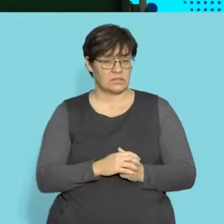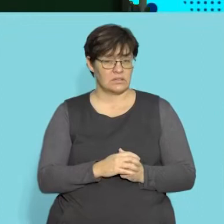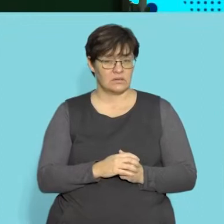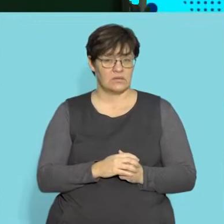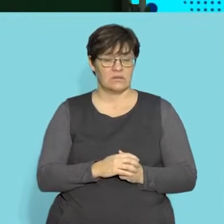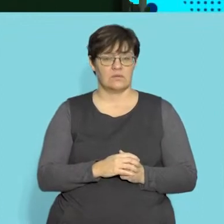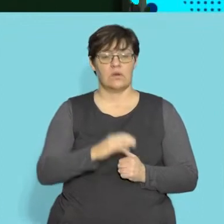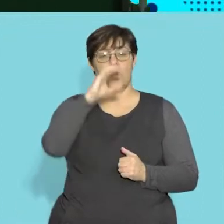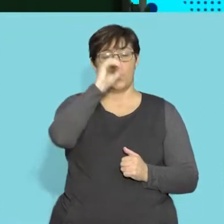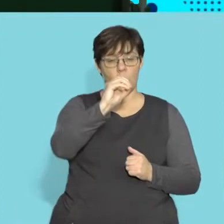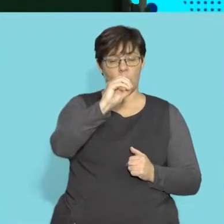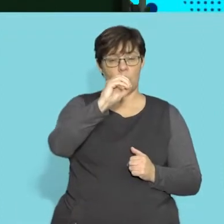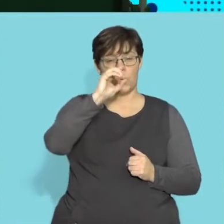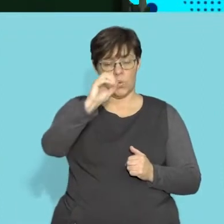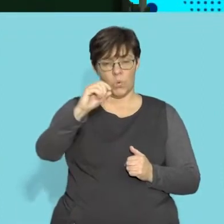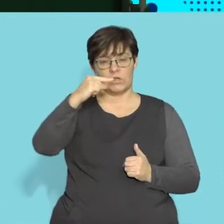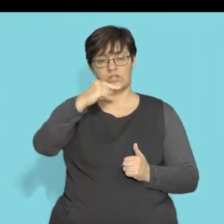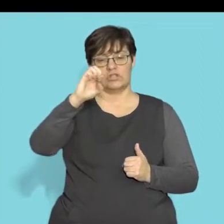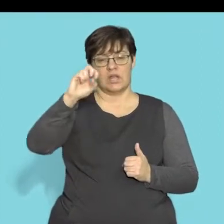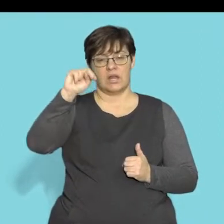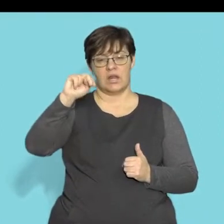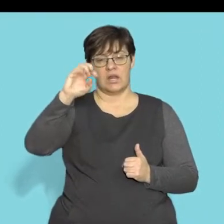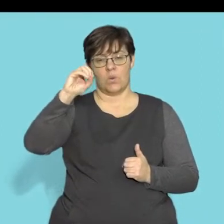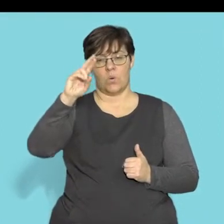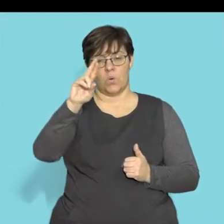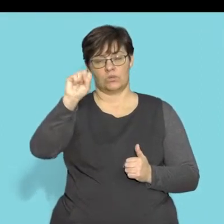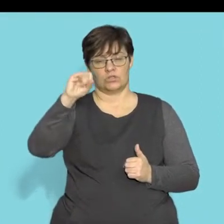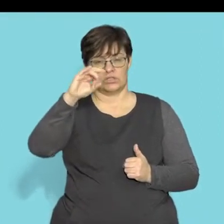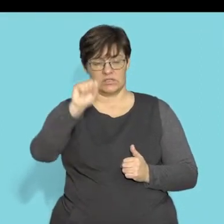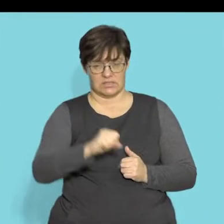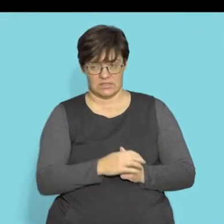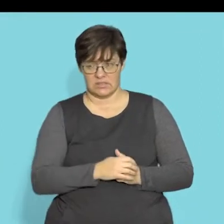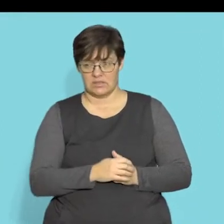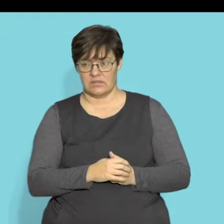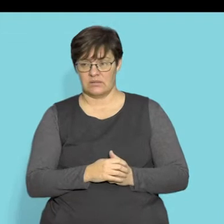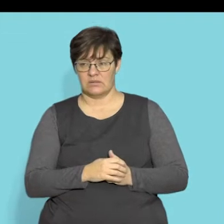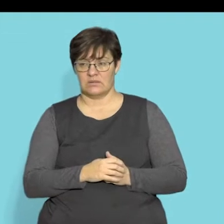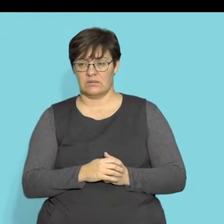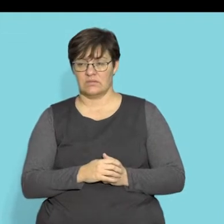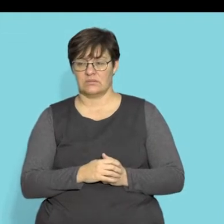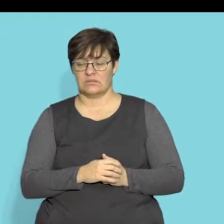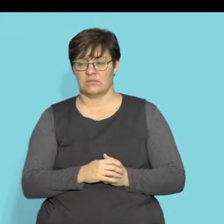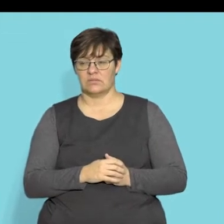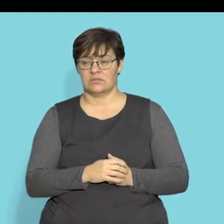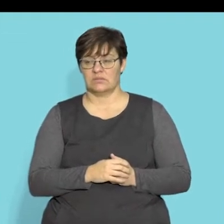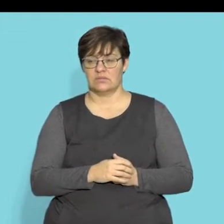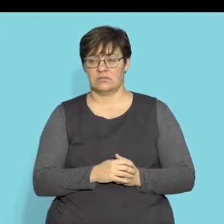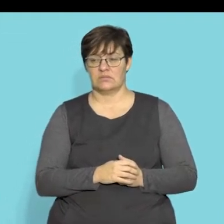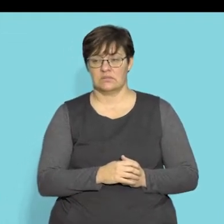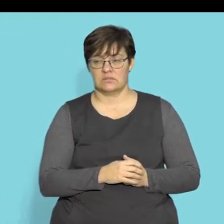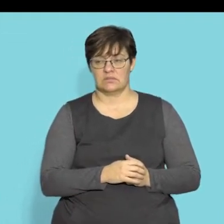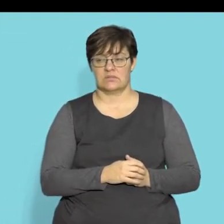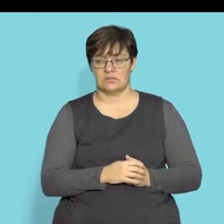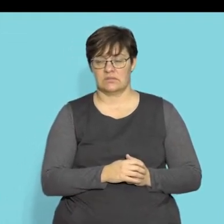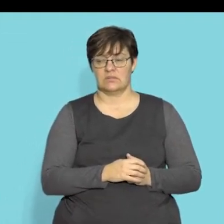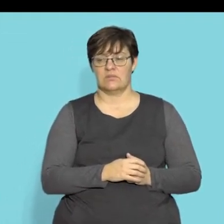is oogenesis, right? So that process is oogenesis, where an egg cell is produced